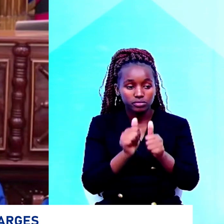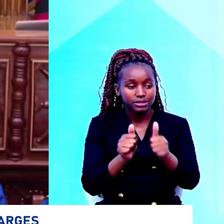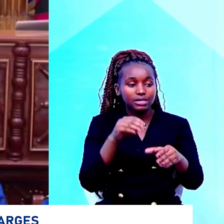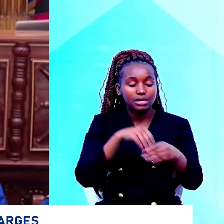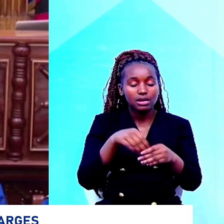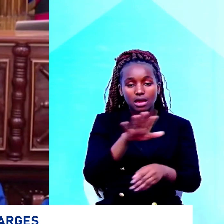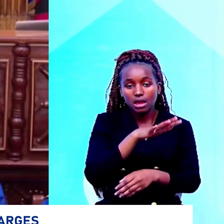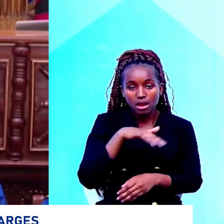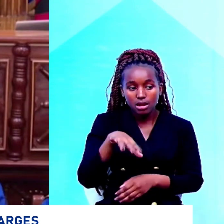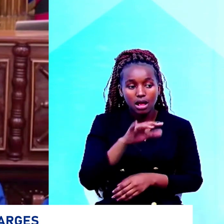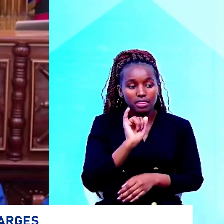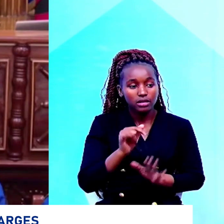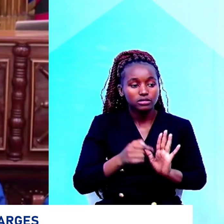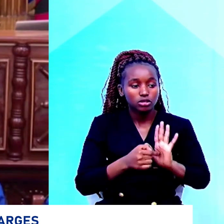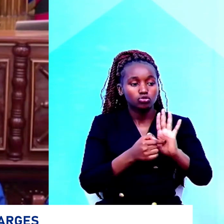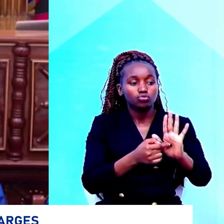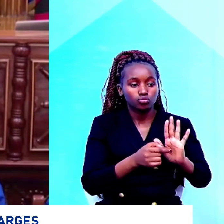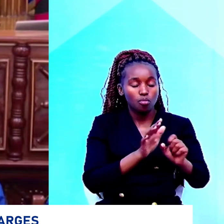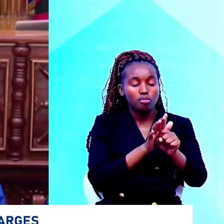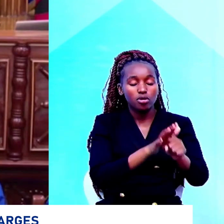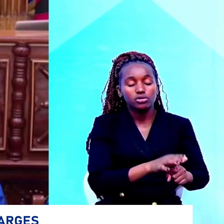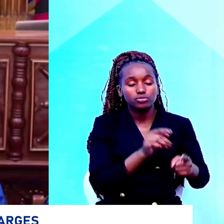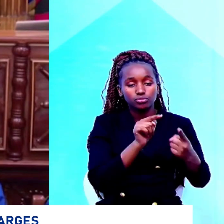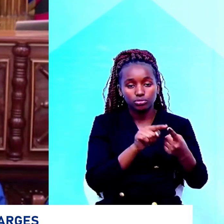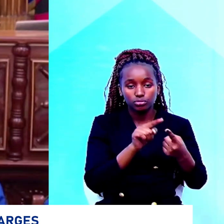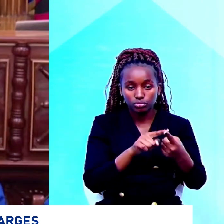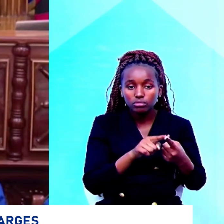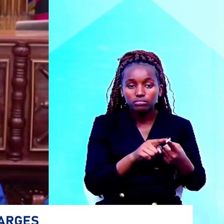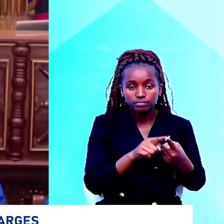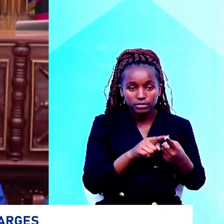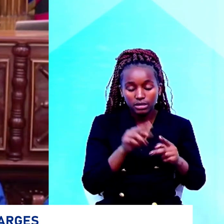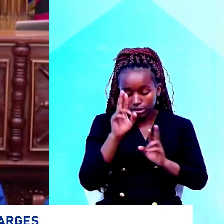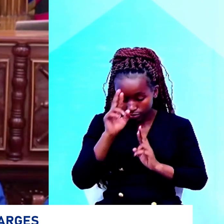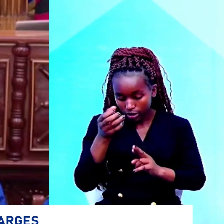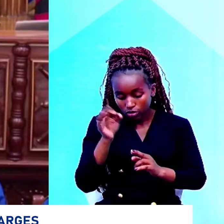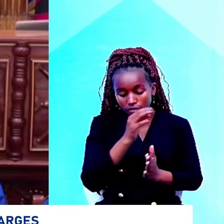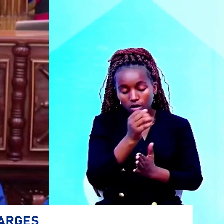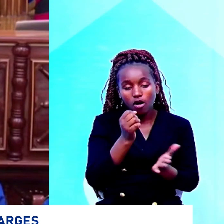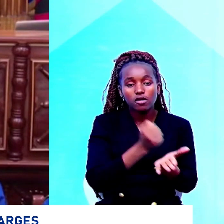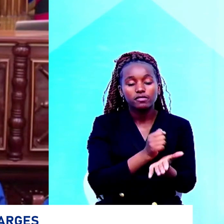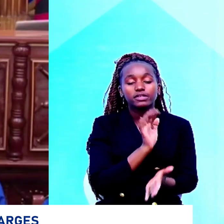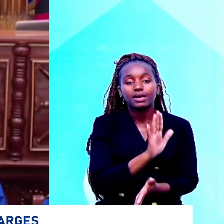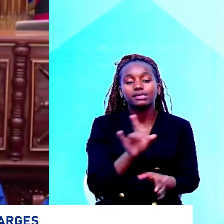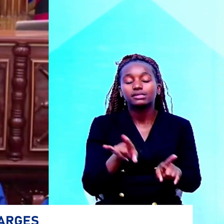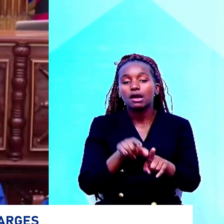public confidence in the integrity of his office and sowing discord in the